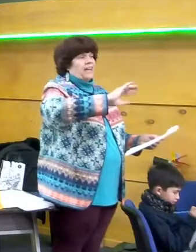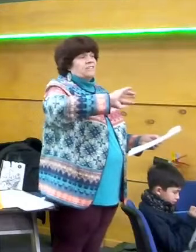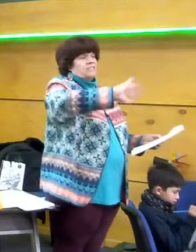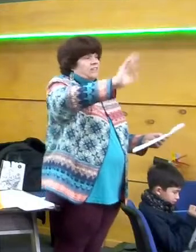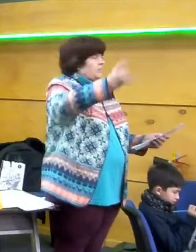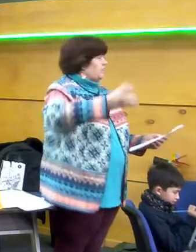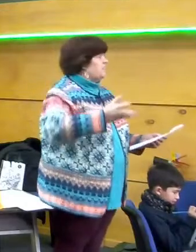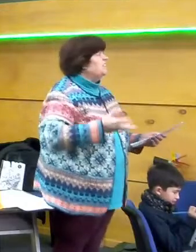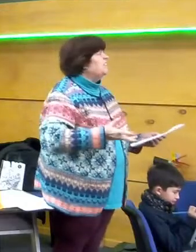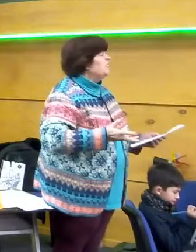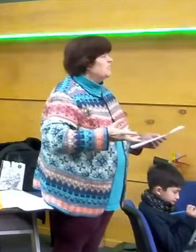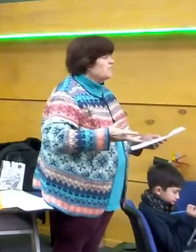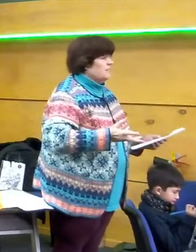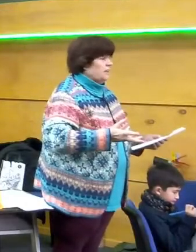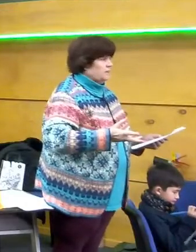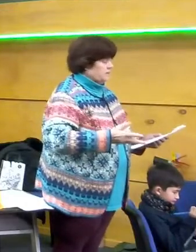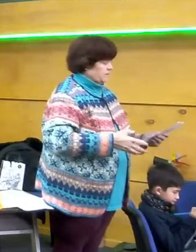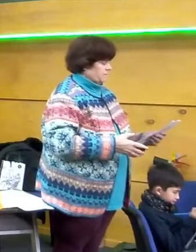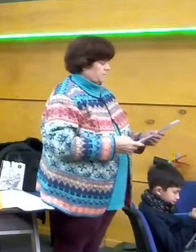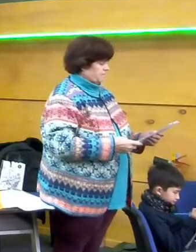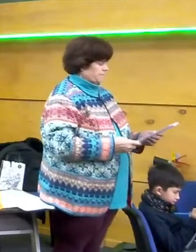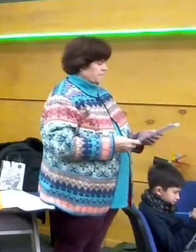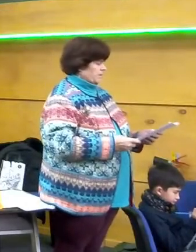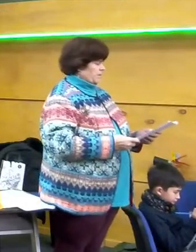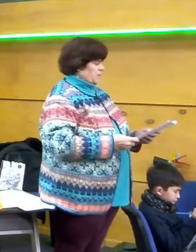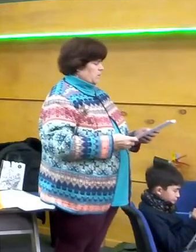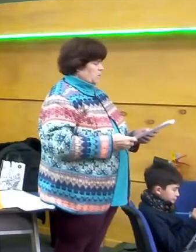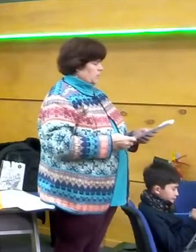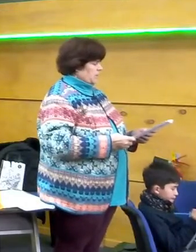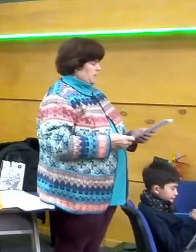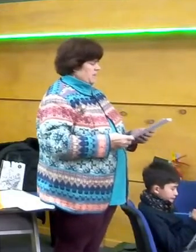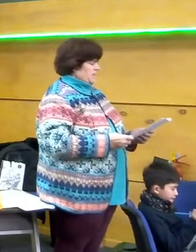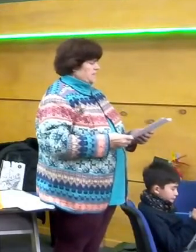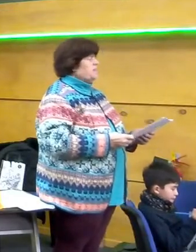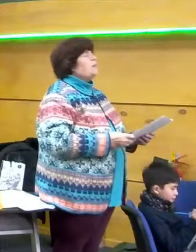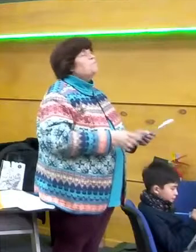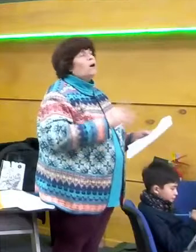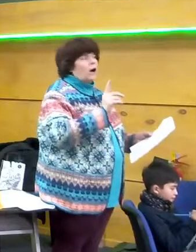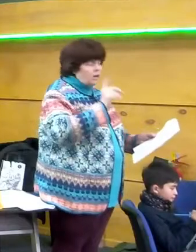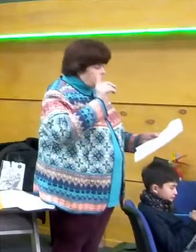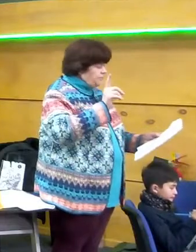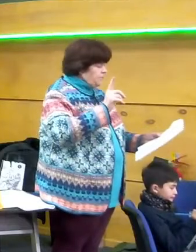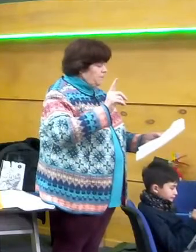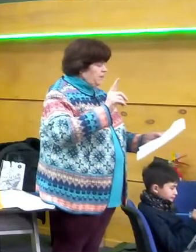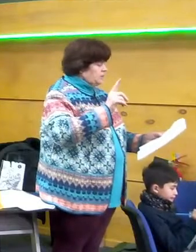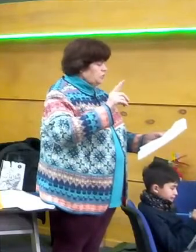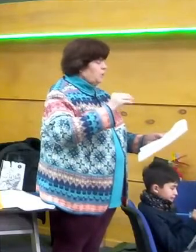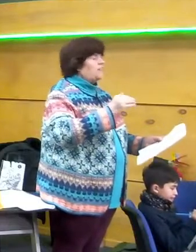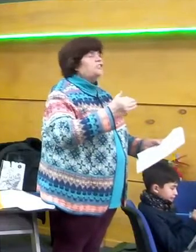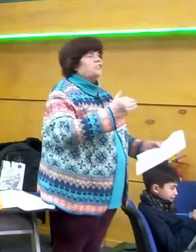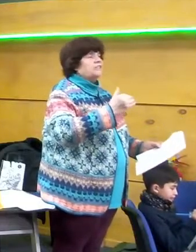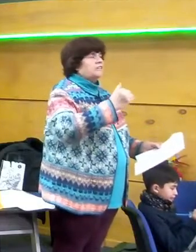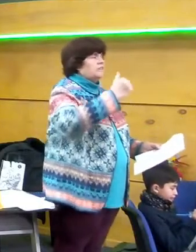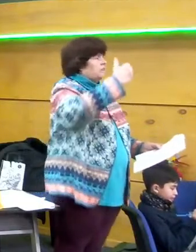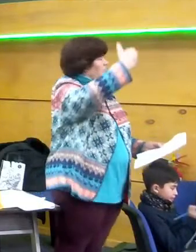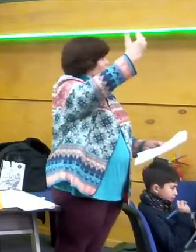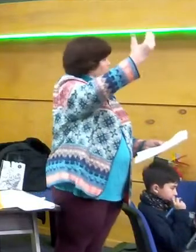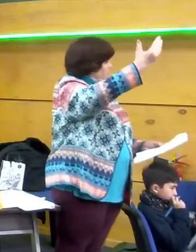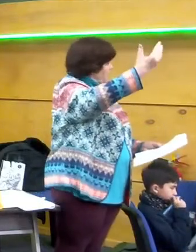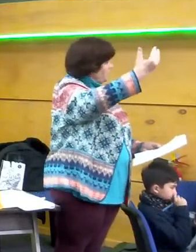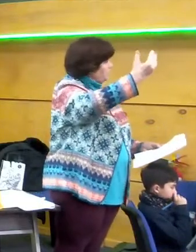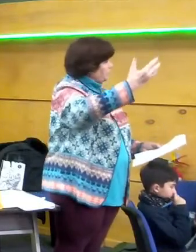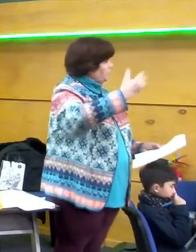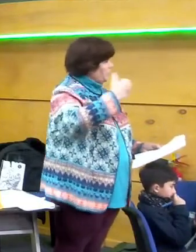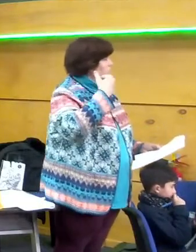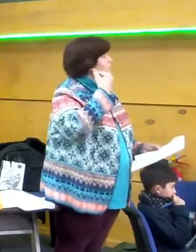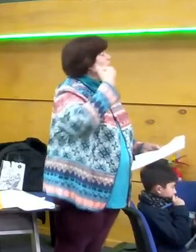so fast, they didn't enunciate. Or did they pause for the punctuation or at